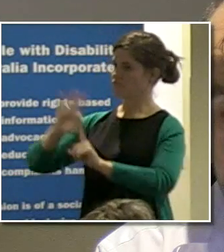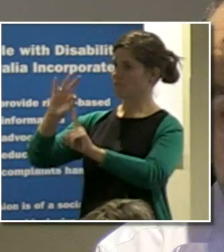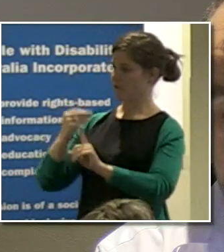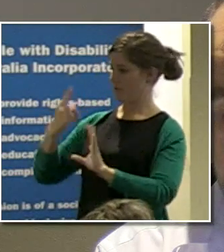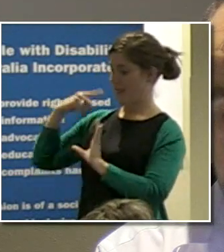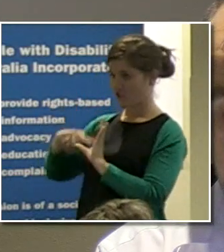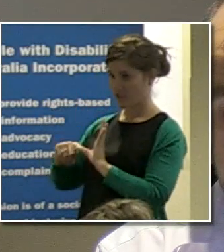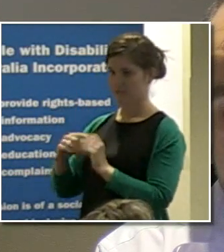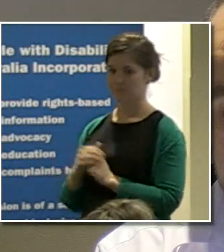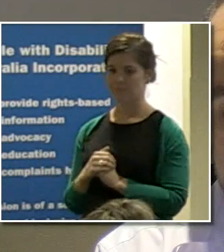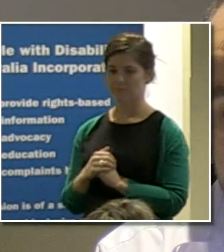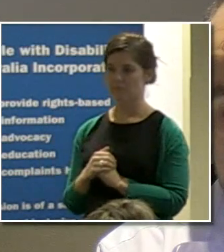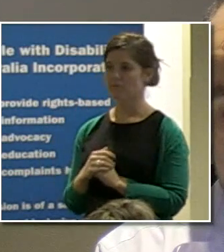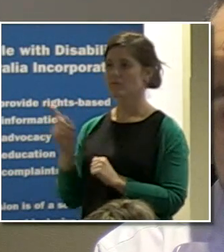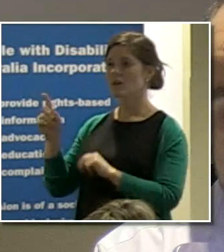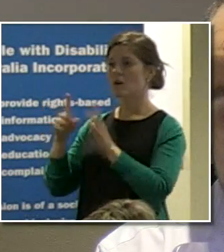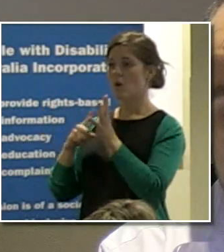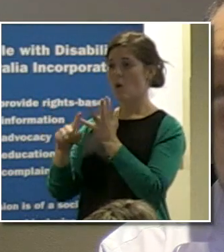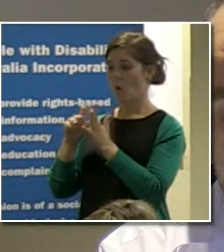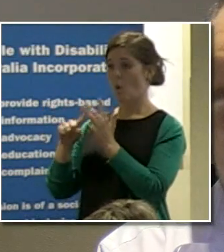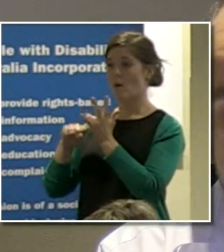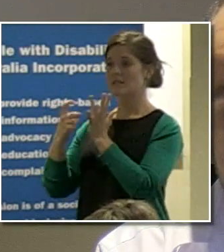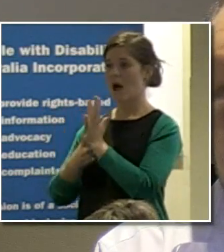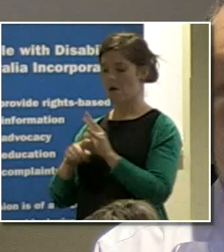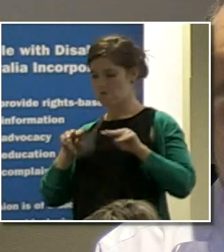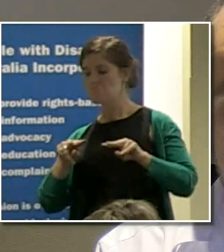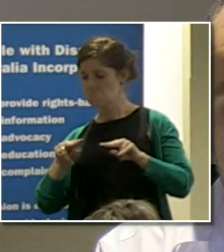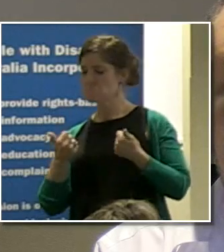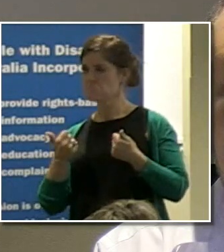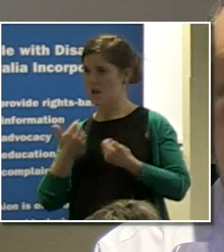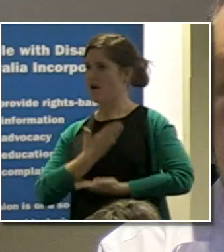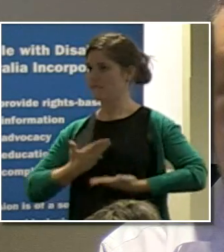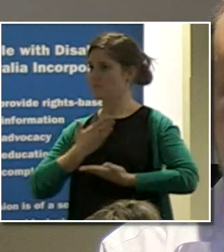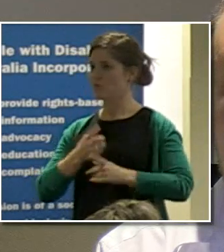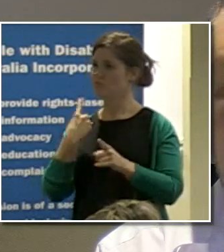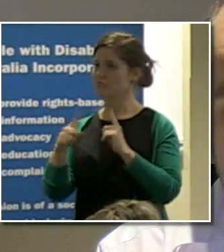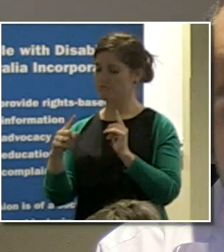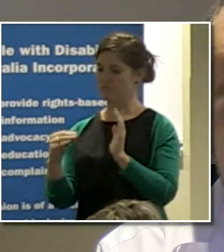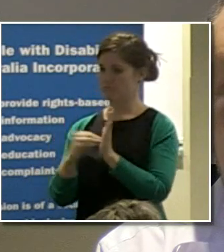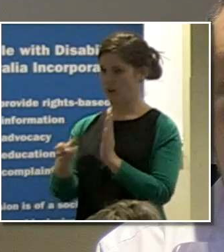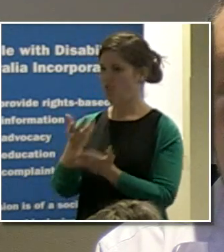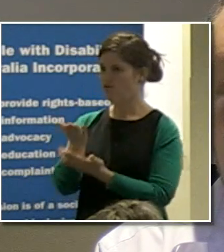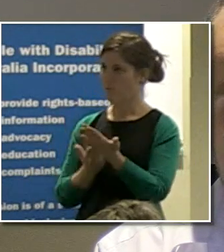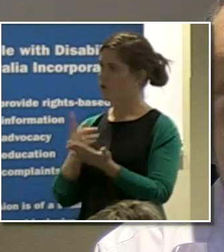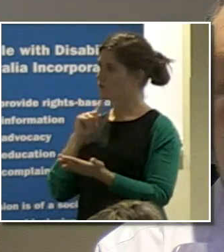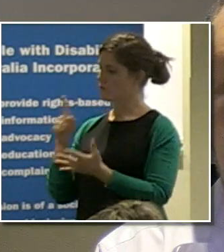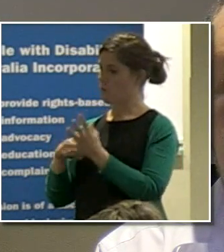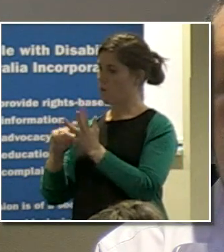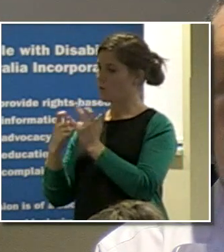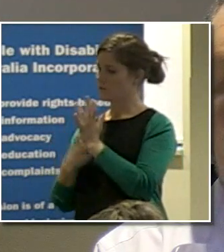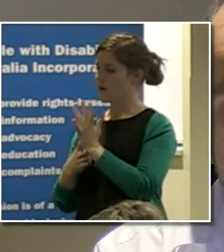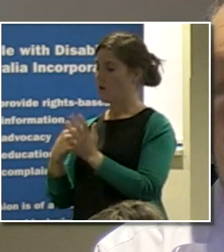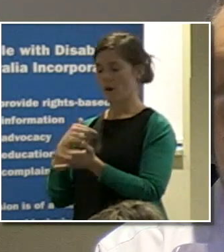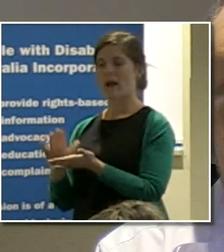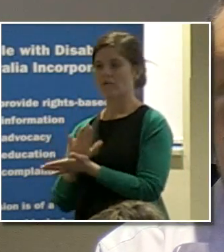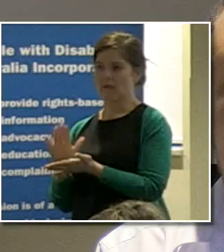The auditors are quite comfortable that we are, and they've indicated that in the reports, that they're comfortable that we are putting